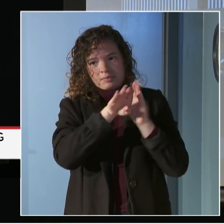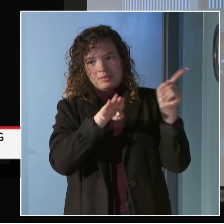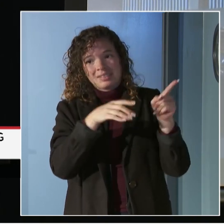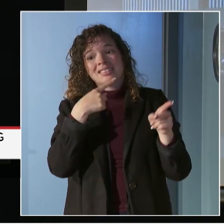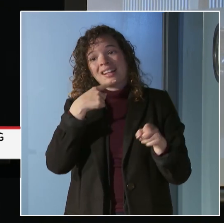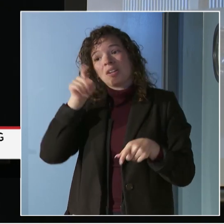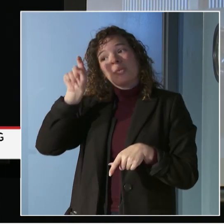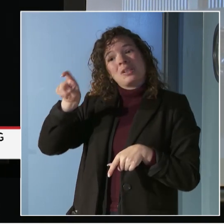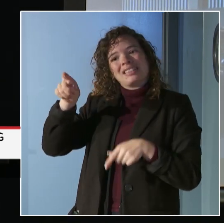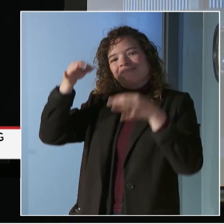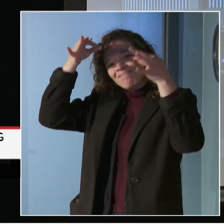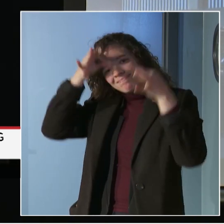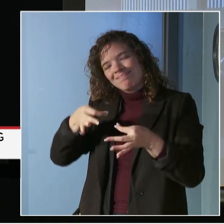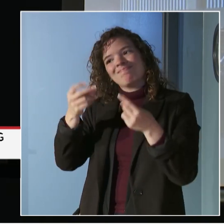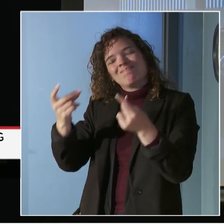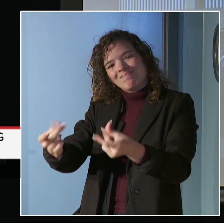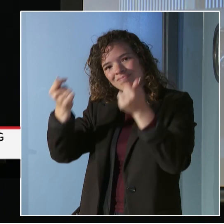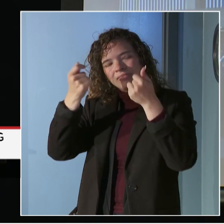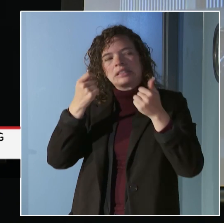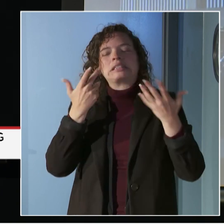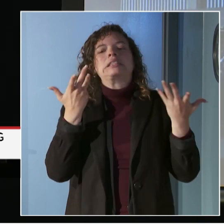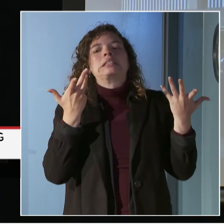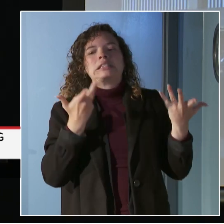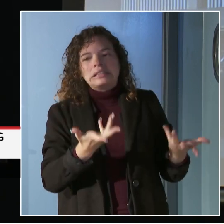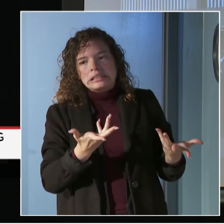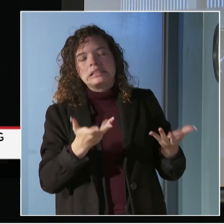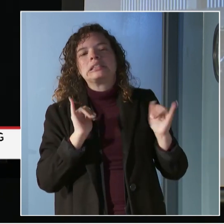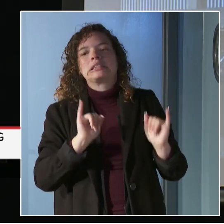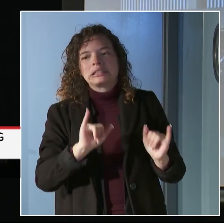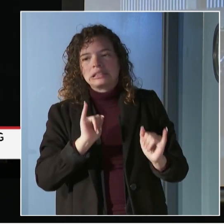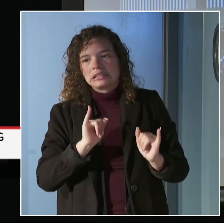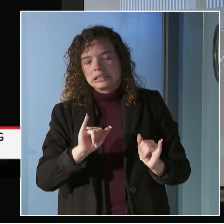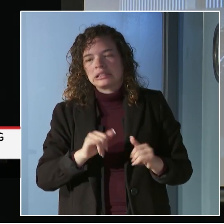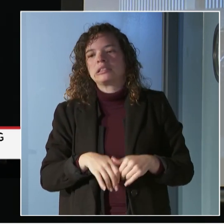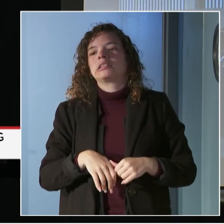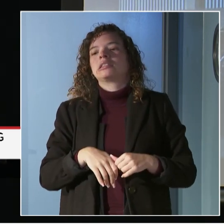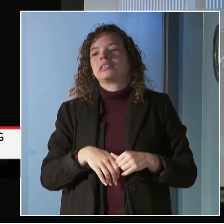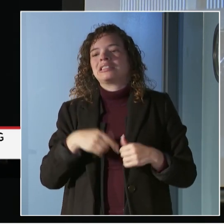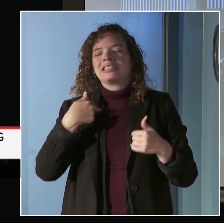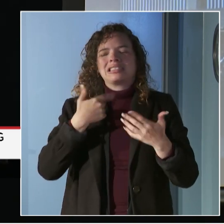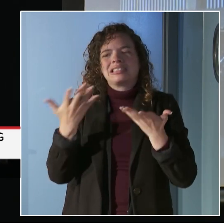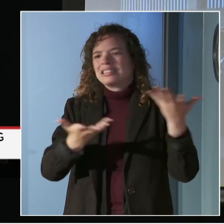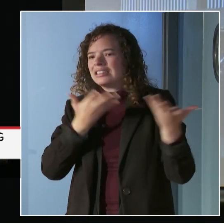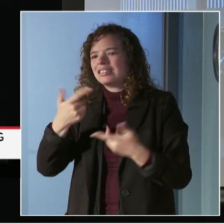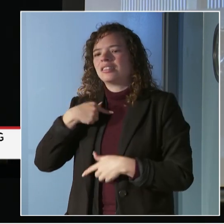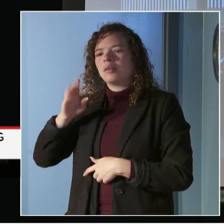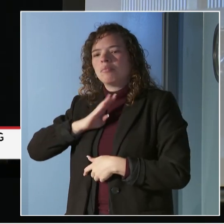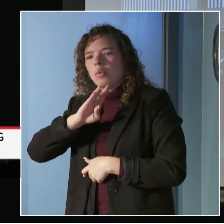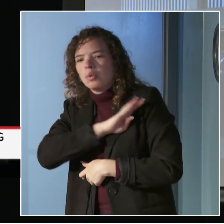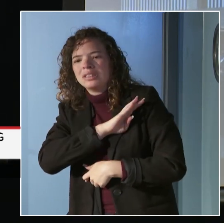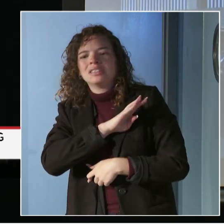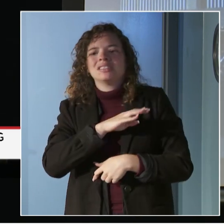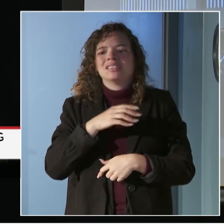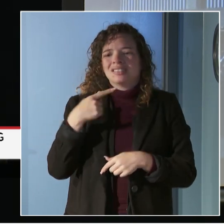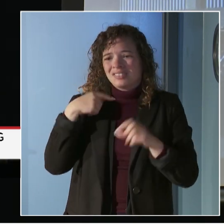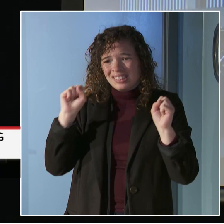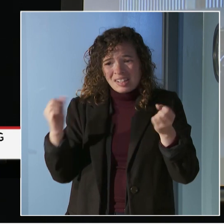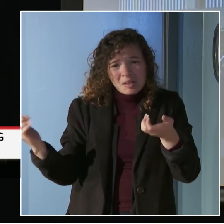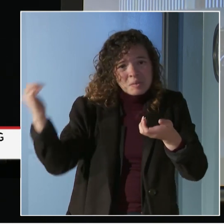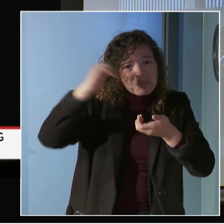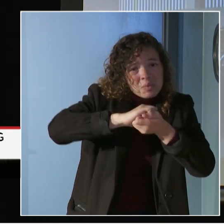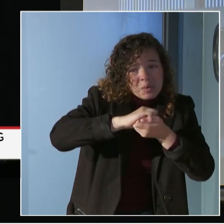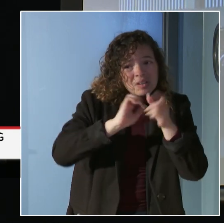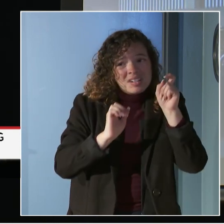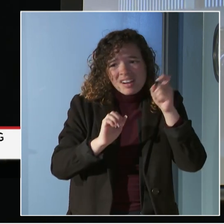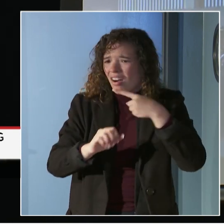while." And I checked in with the board, checked in with Maureen, said, "Are you going to do this with us?" And got a strong,